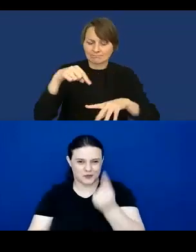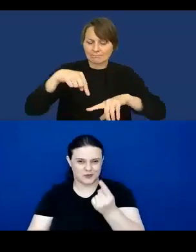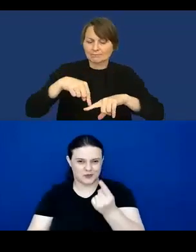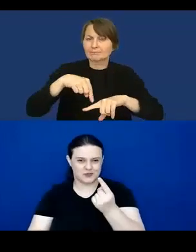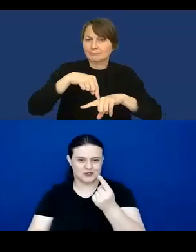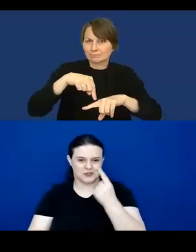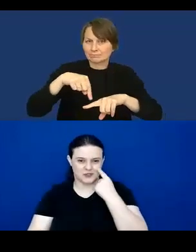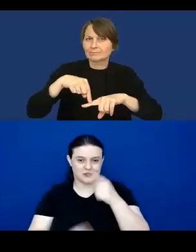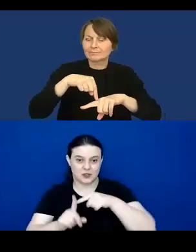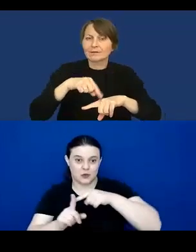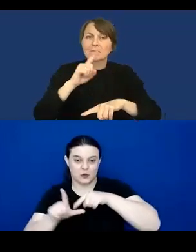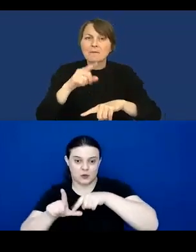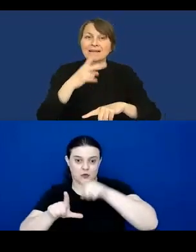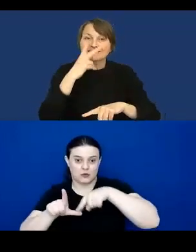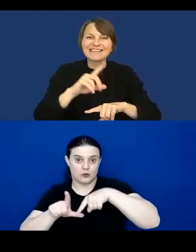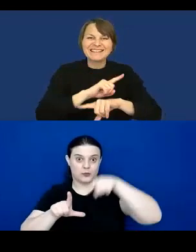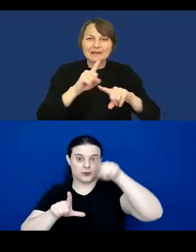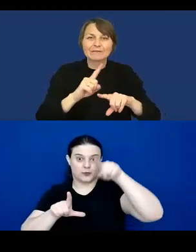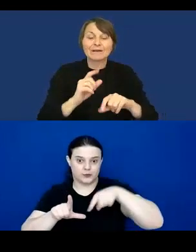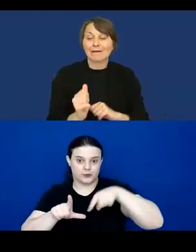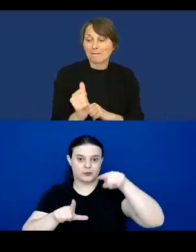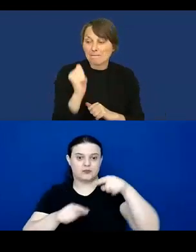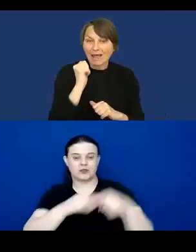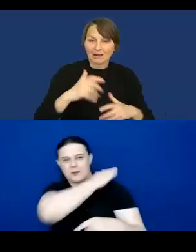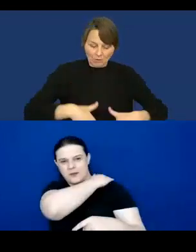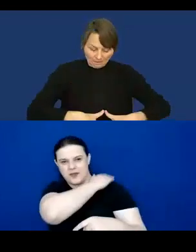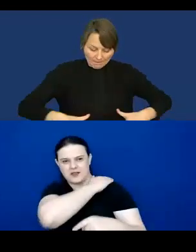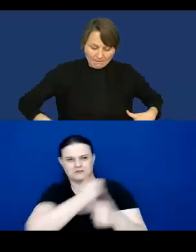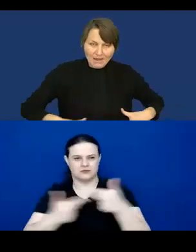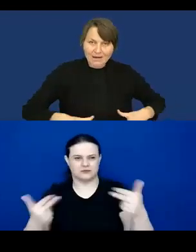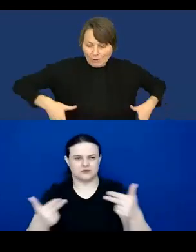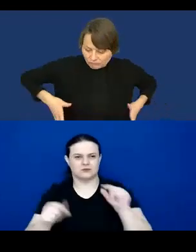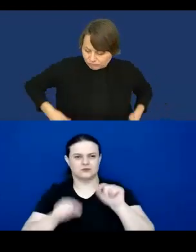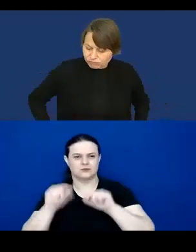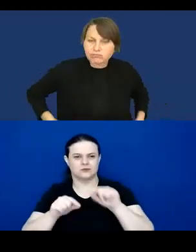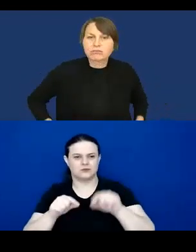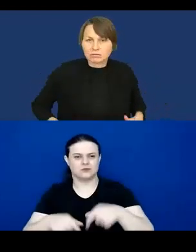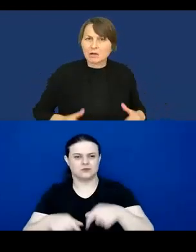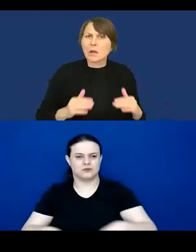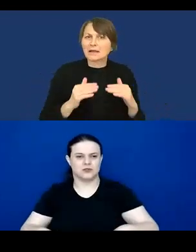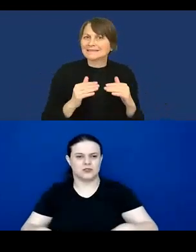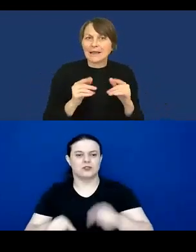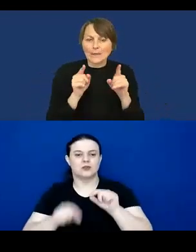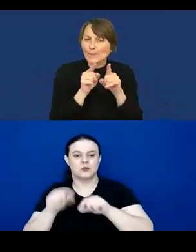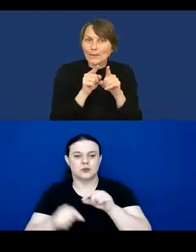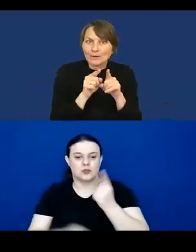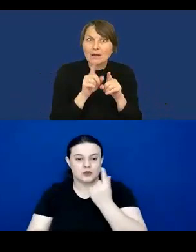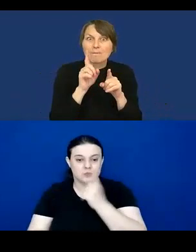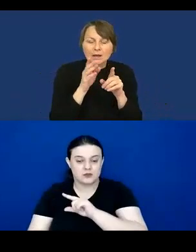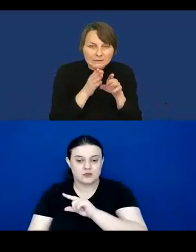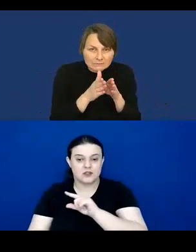or the thigh or the belly or the back, then you really need several centimeters to perceive